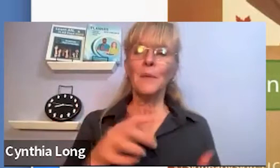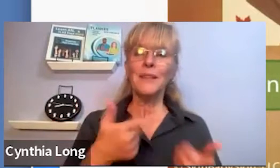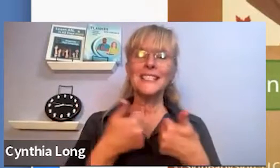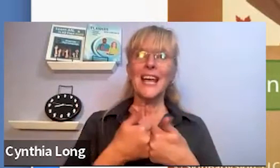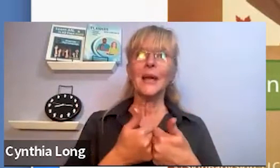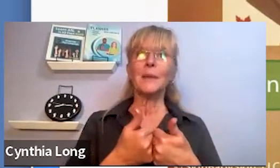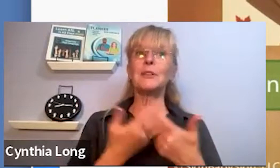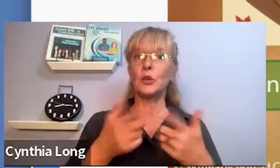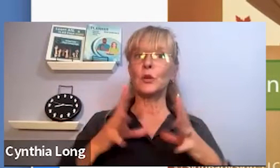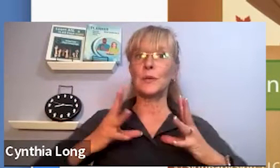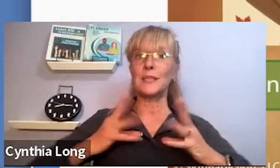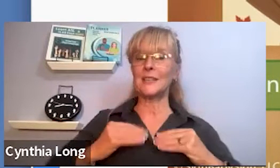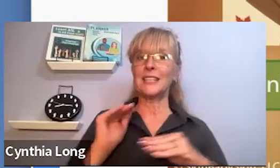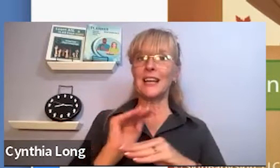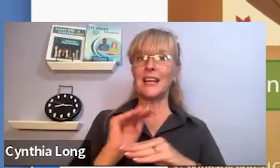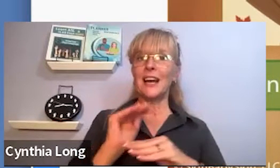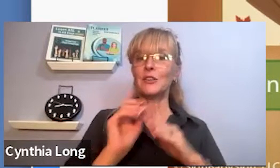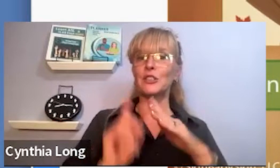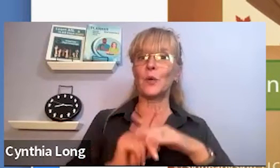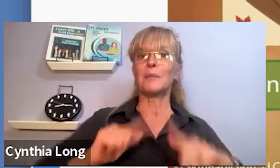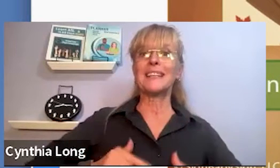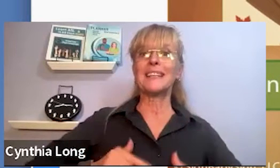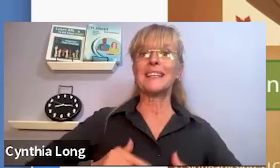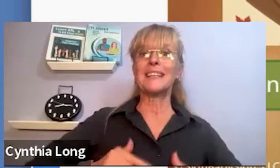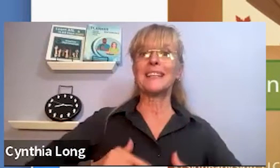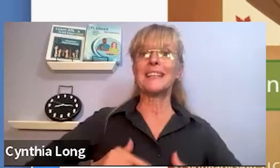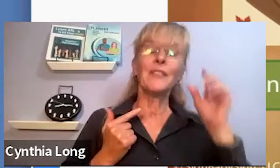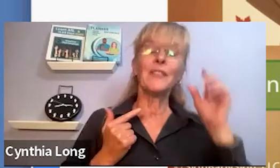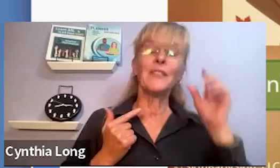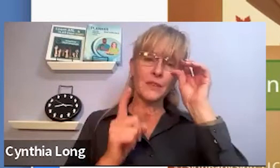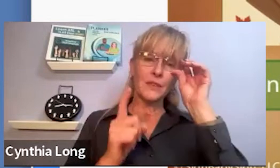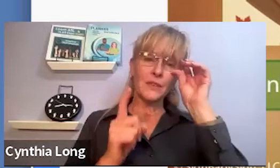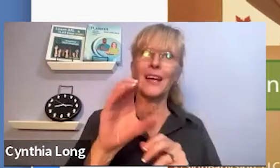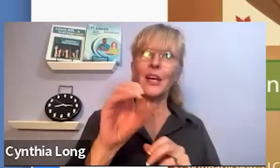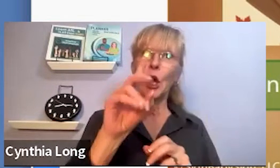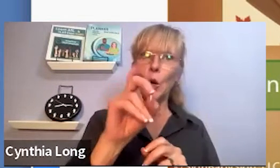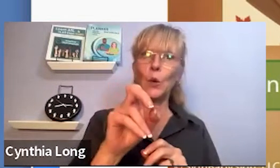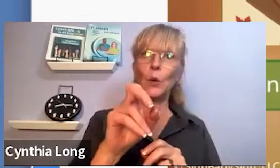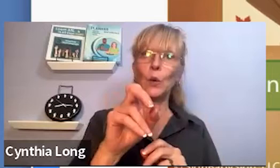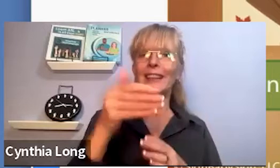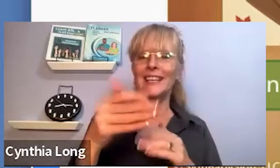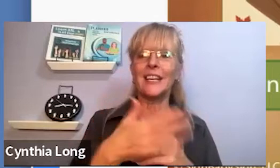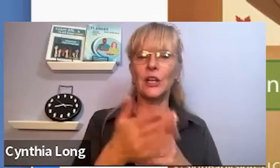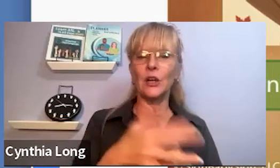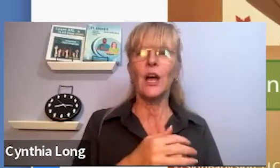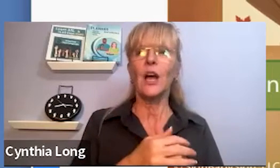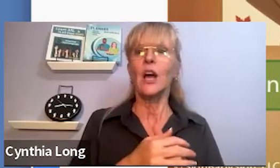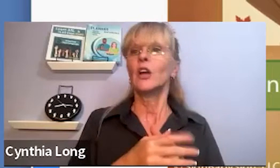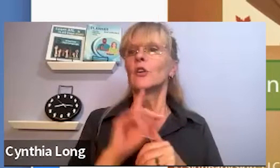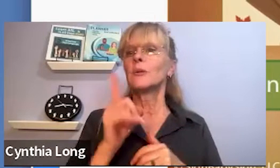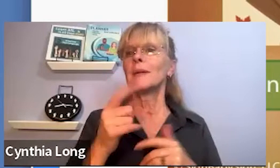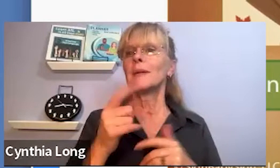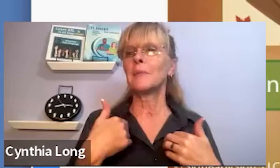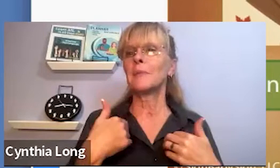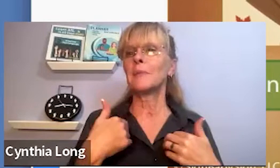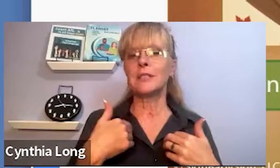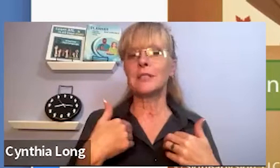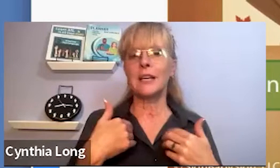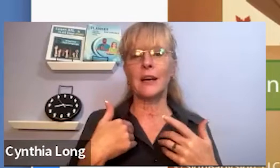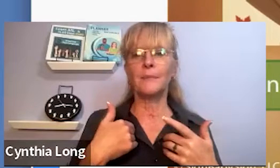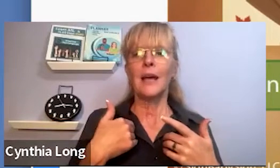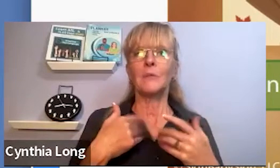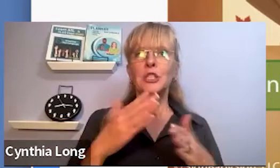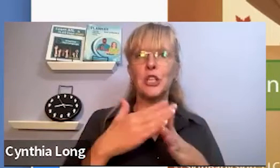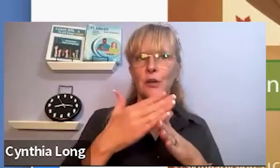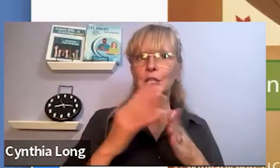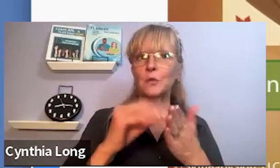So now with this game that you're going to receive tonight for showing up live, and I will give you that code at the end here, you're going to be